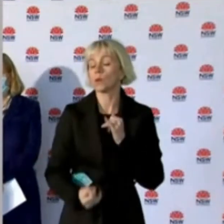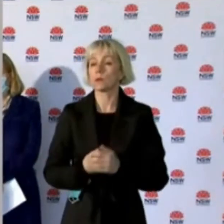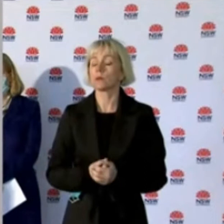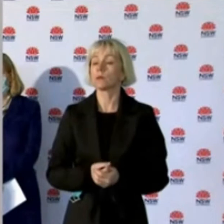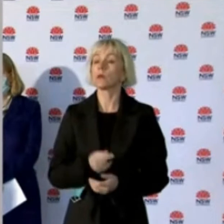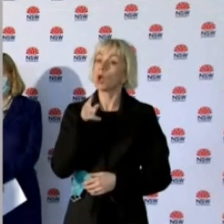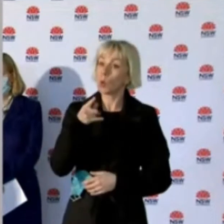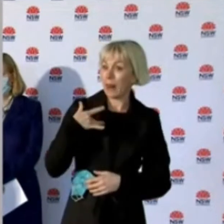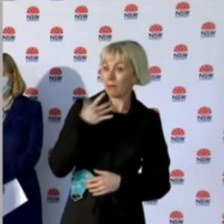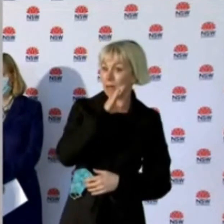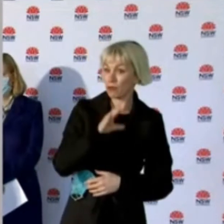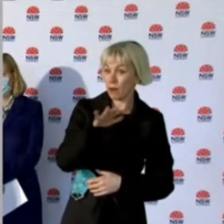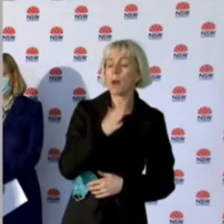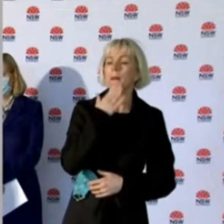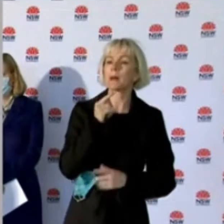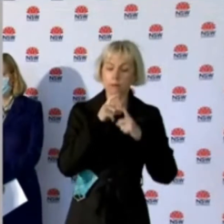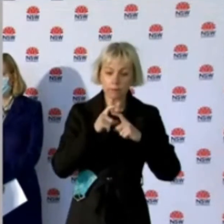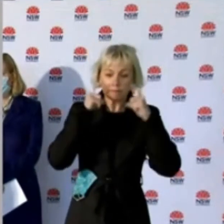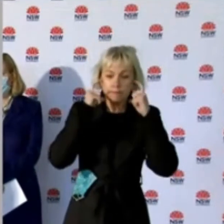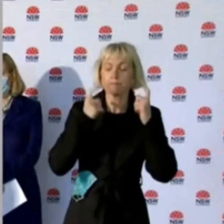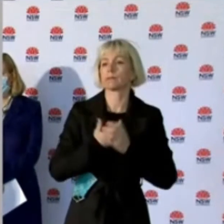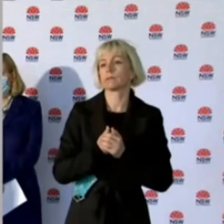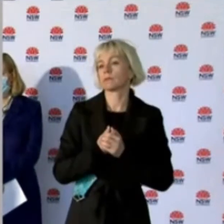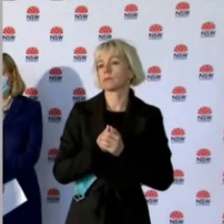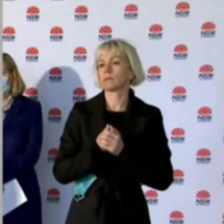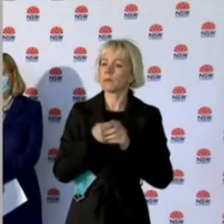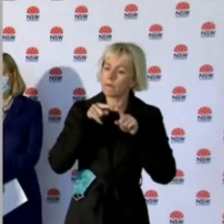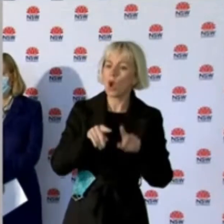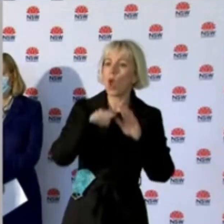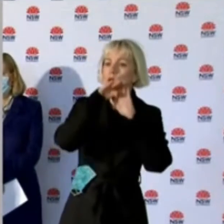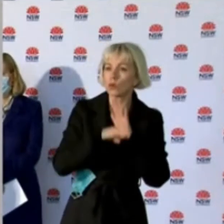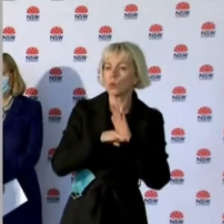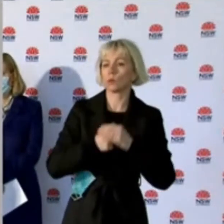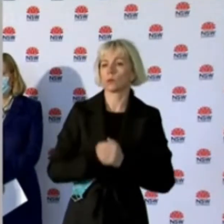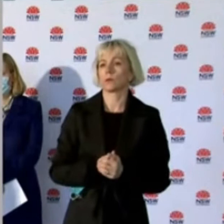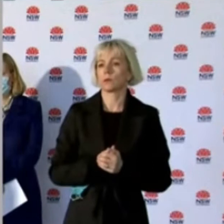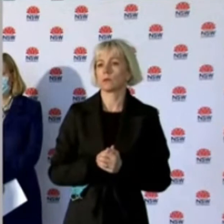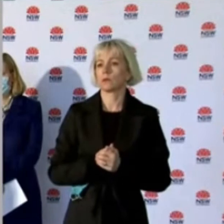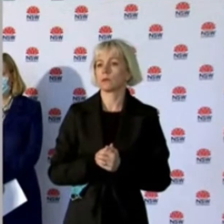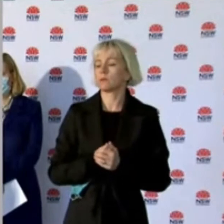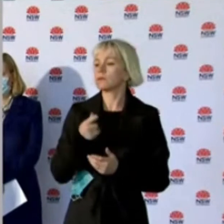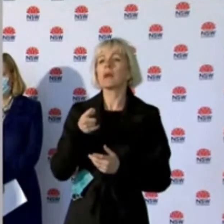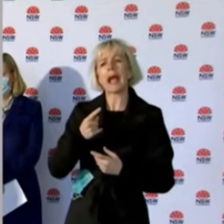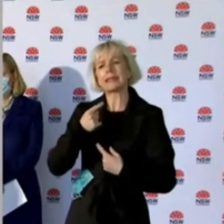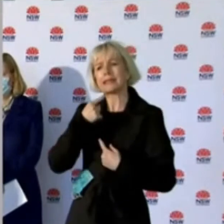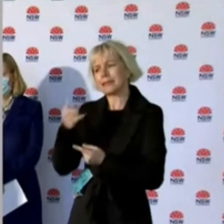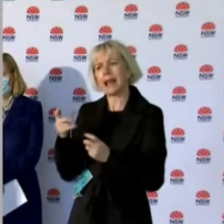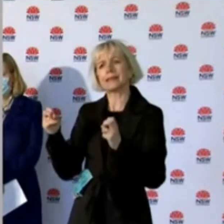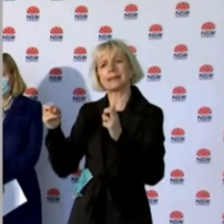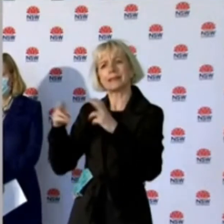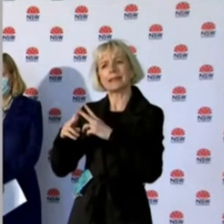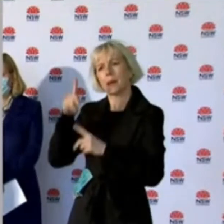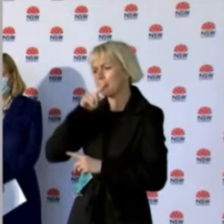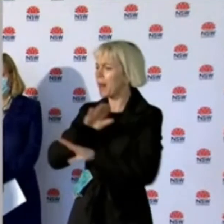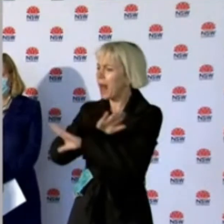where appropriate, follow the rules, and make sure it's clear that the message to Sydney is not to come to the regions at this time, because we are about making